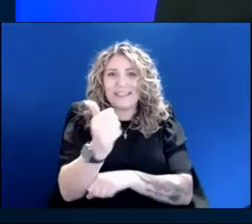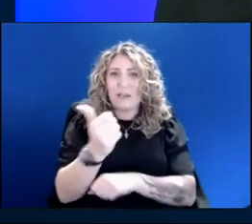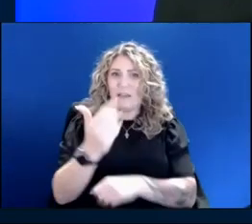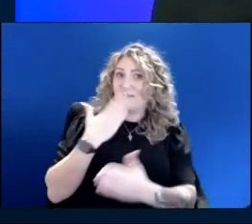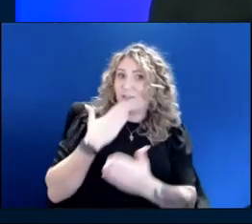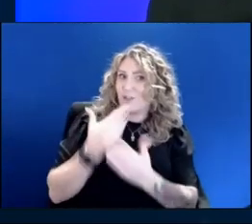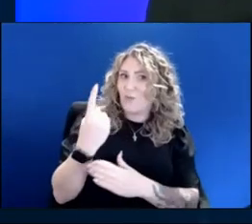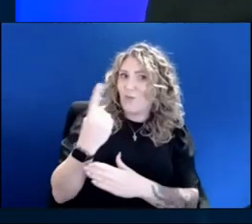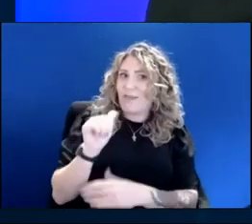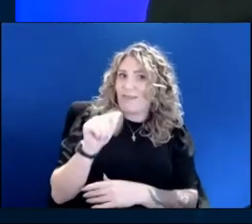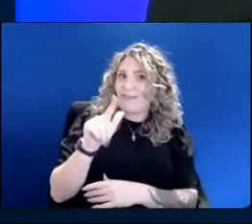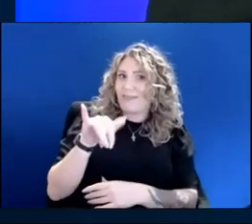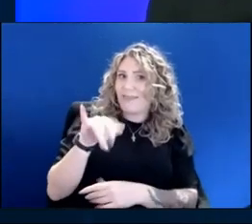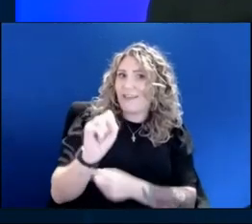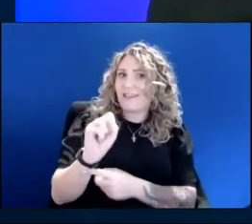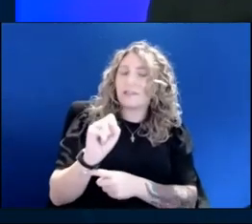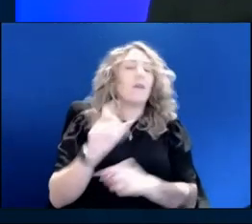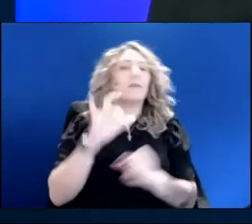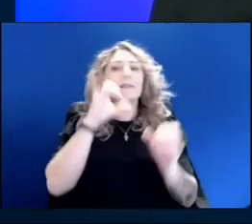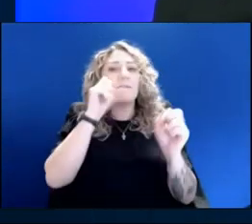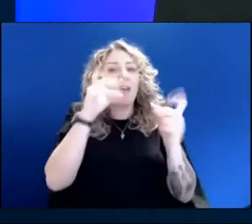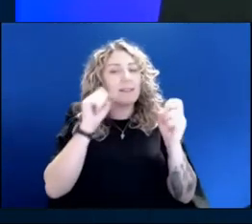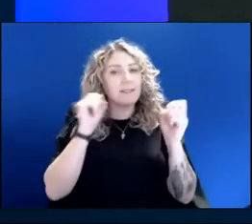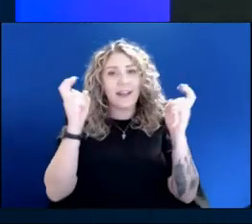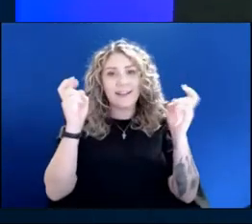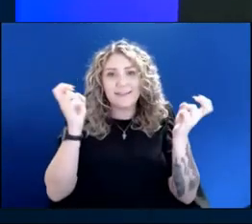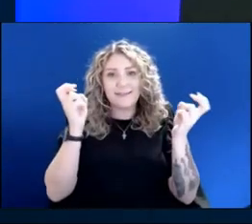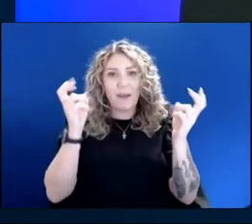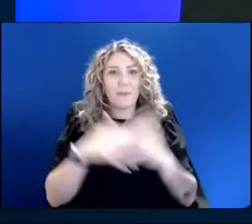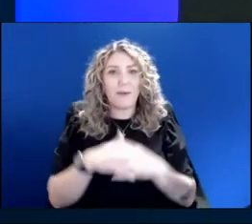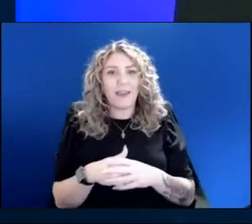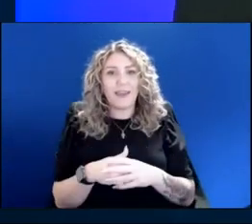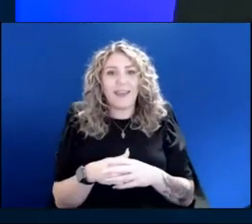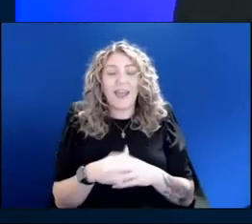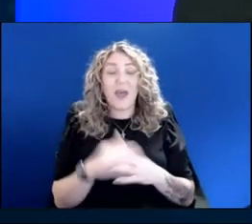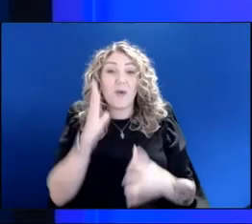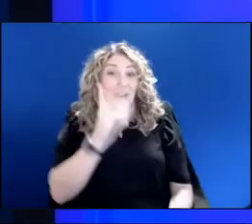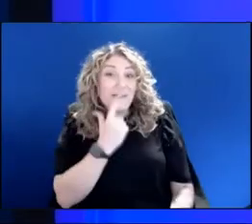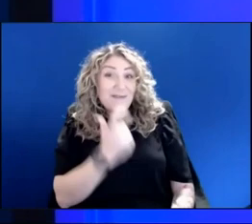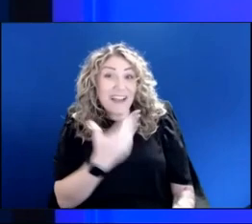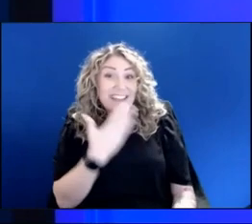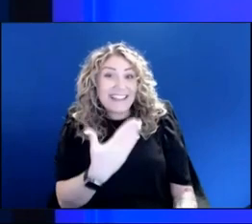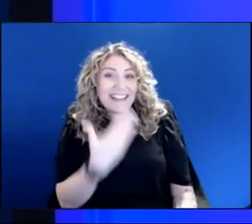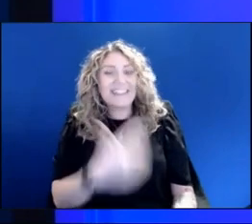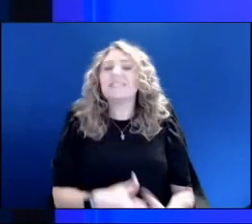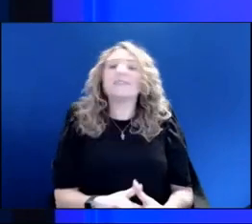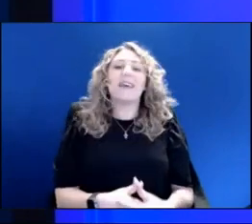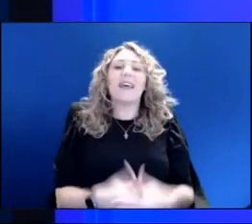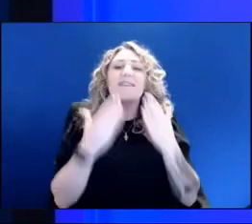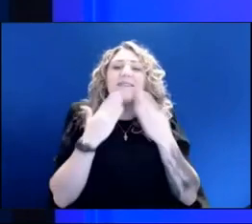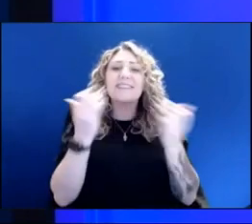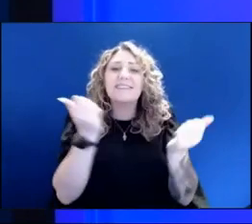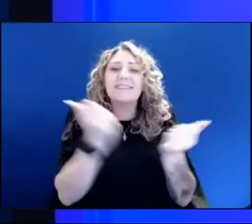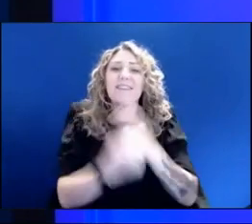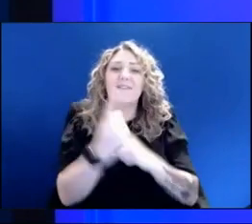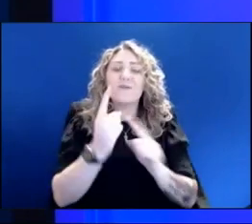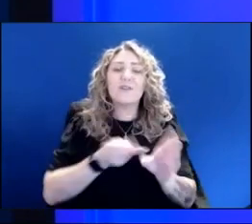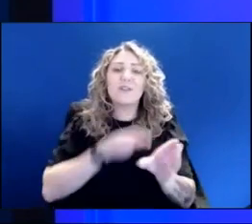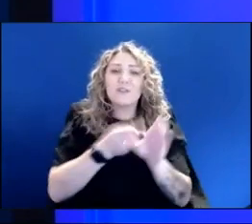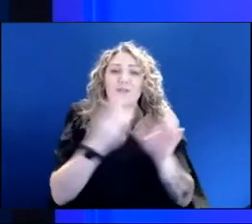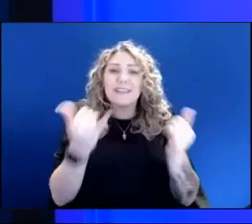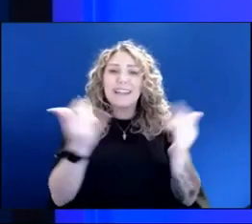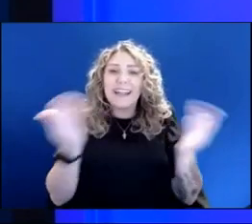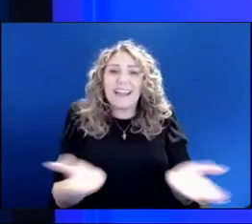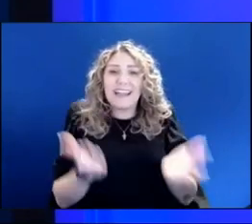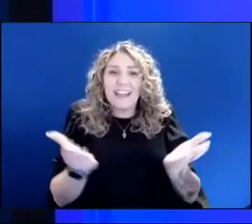It's such a fascinating topic. Yes. All right. I'm going to be watching. Thanks. And thanks, everyone, for joining us today right here. Don't forget, you can